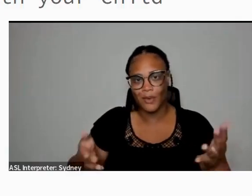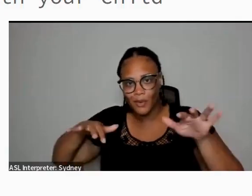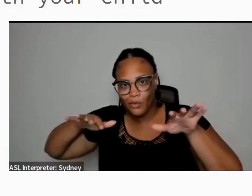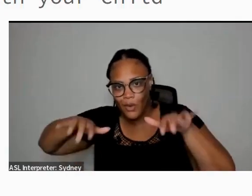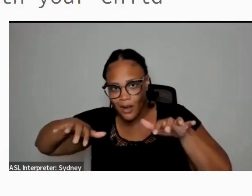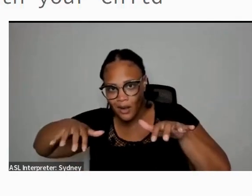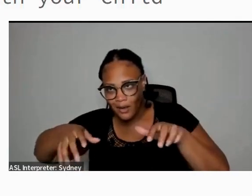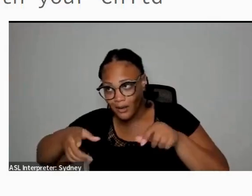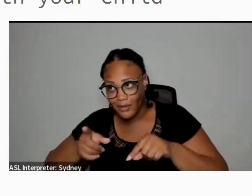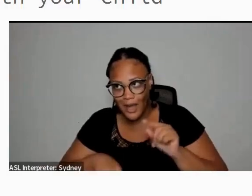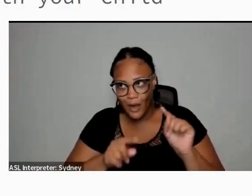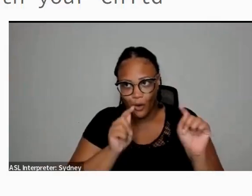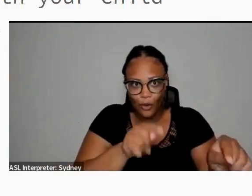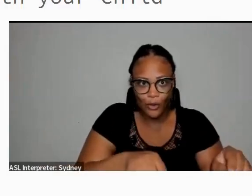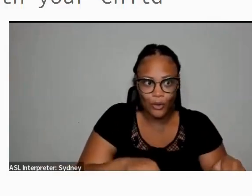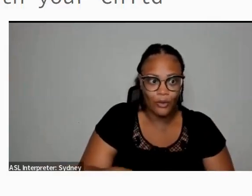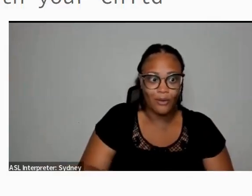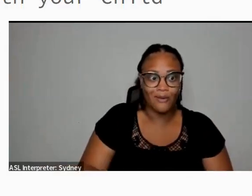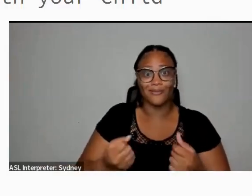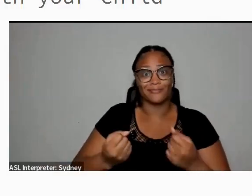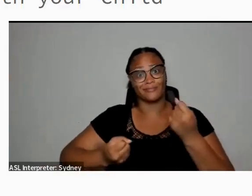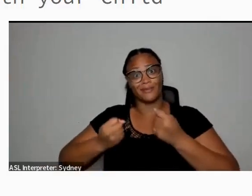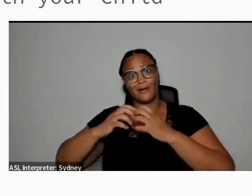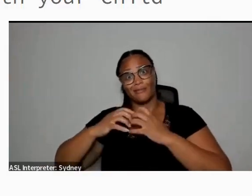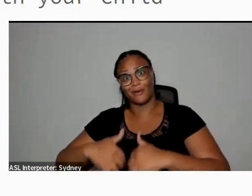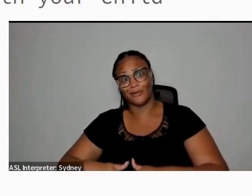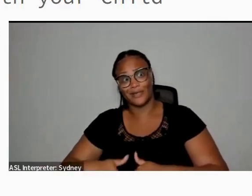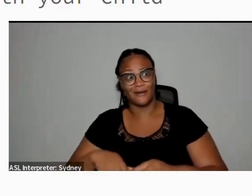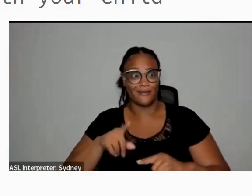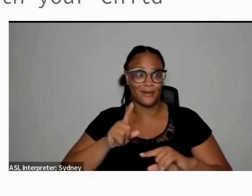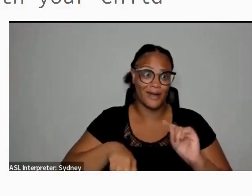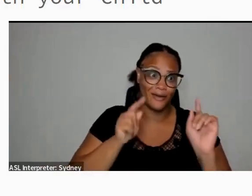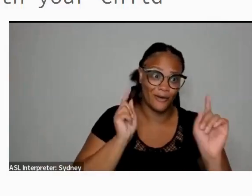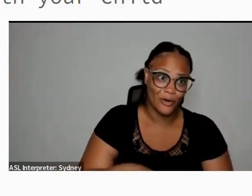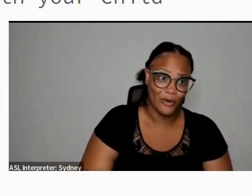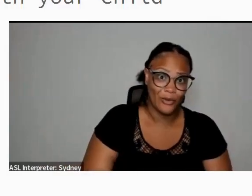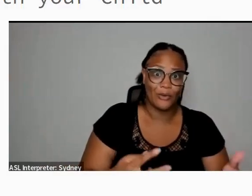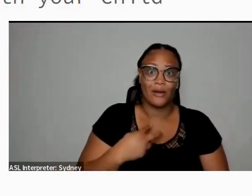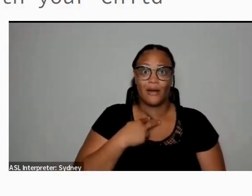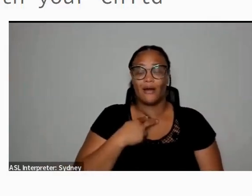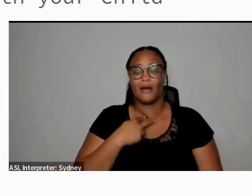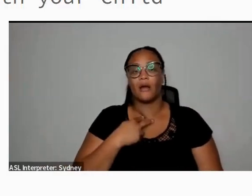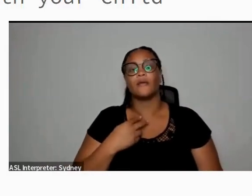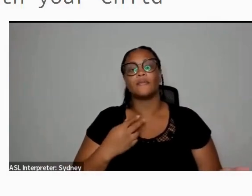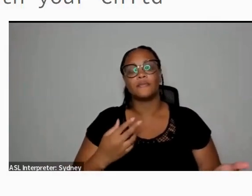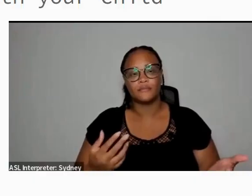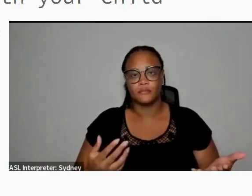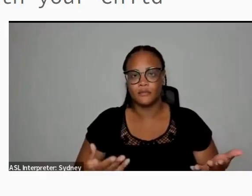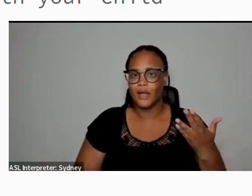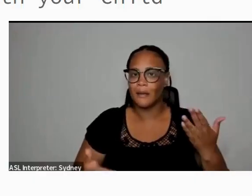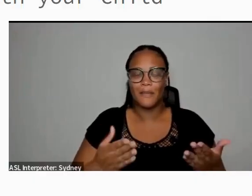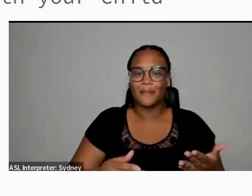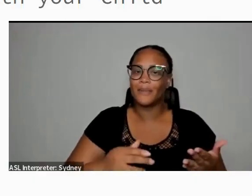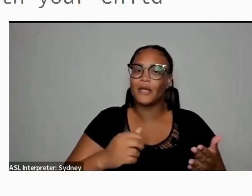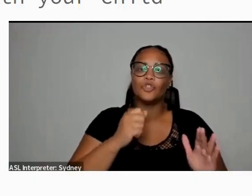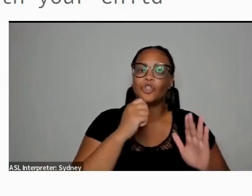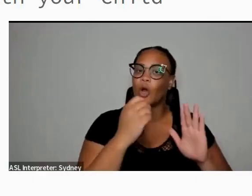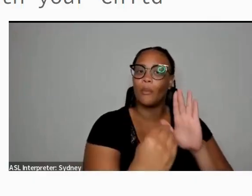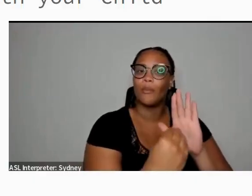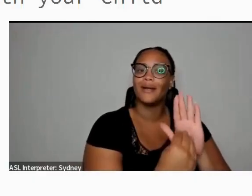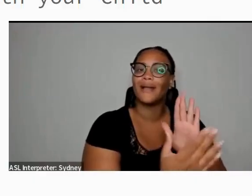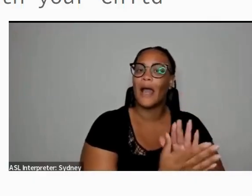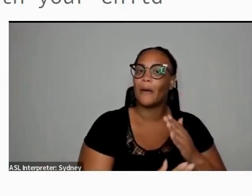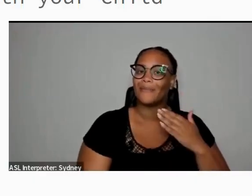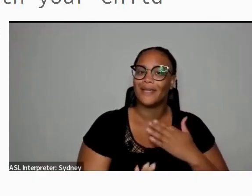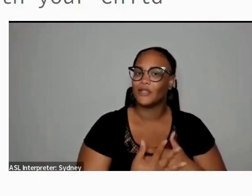go to the beach, or the car broke down and you can't go to the beach, maybe beach isn't on the list of